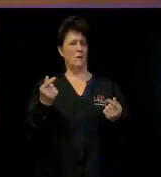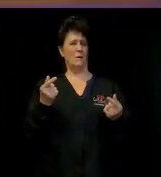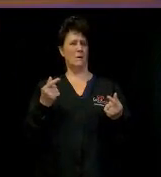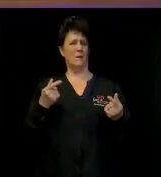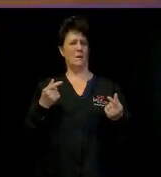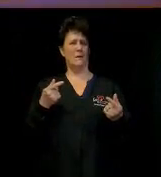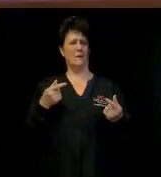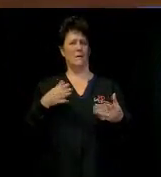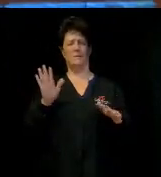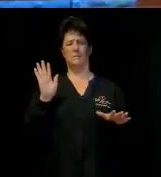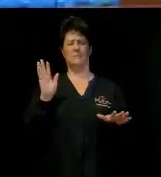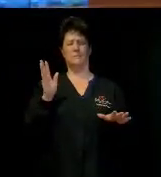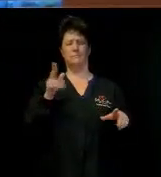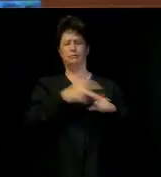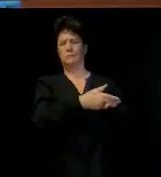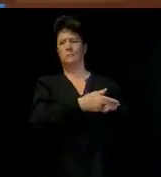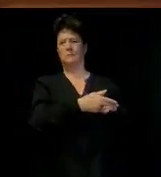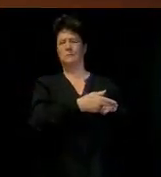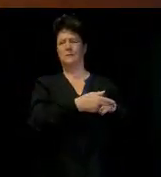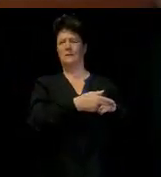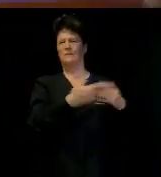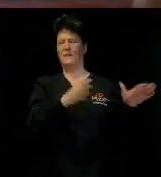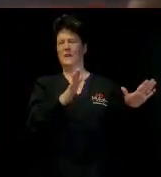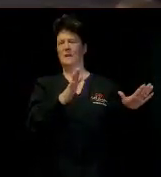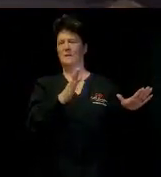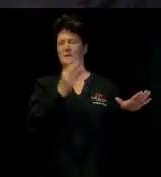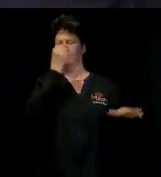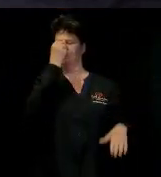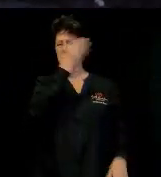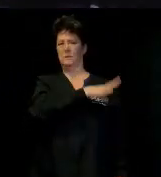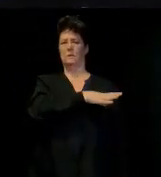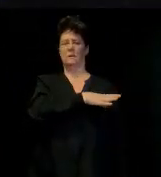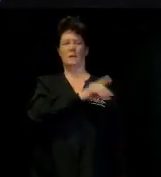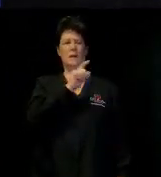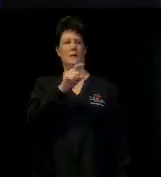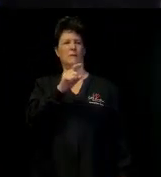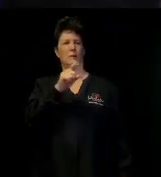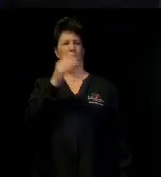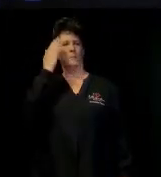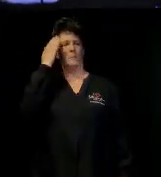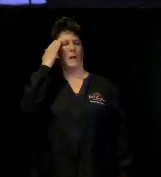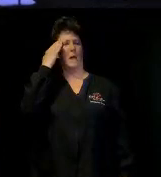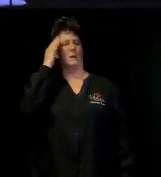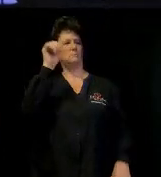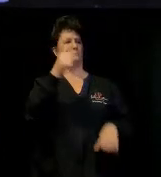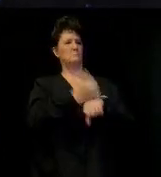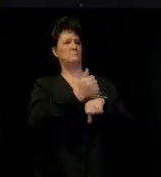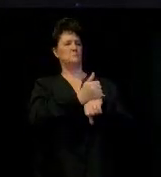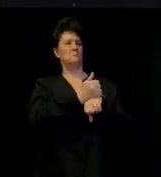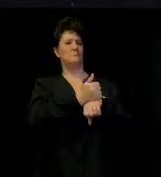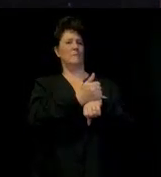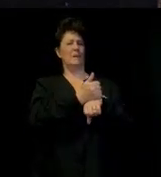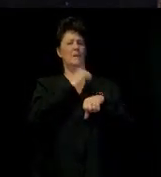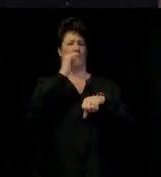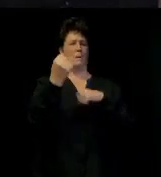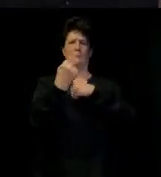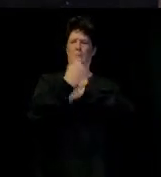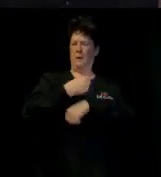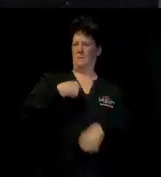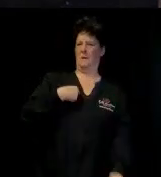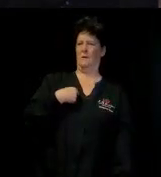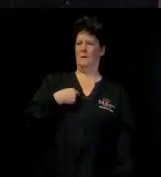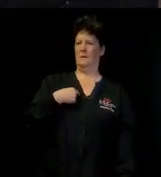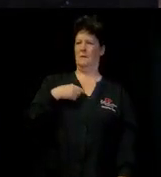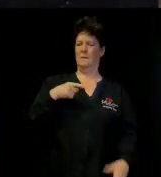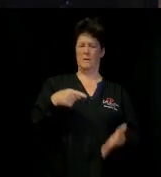just to say, man, it's over. Come on, man. We got a persuaded mindset, though. This thing is going to beat me. This bill showed up in the